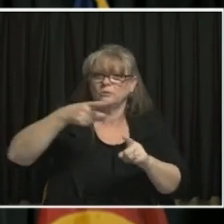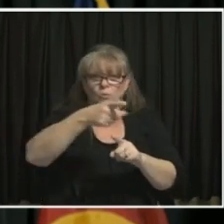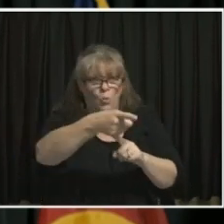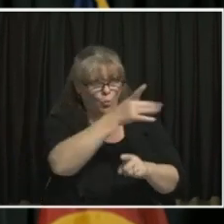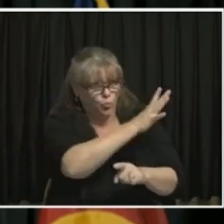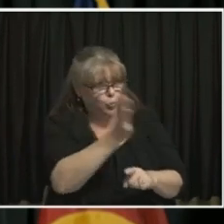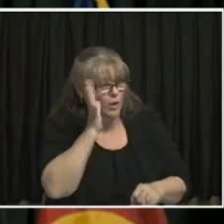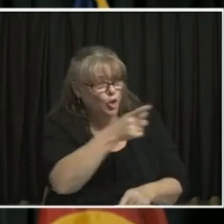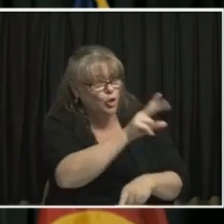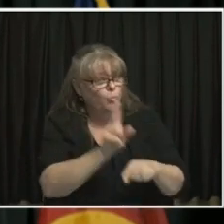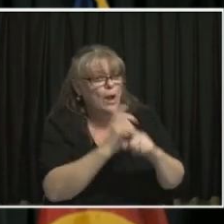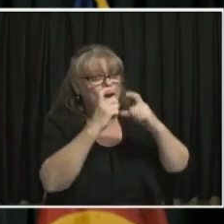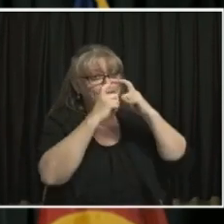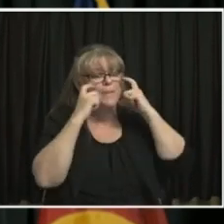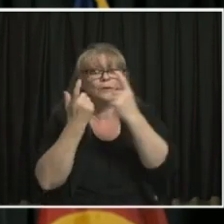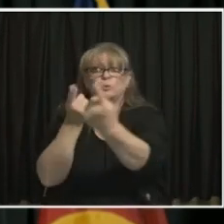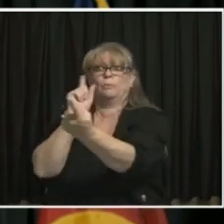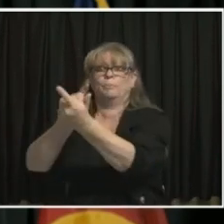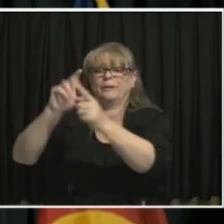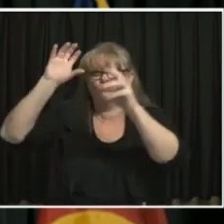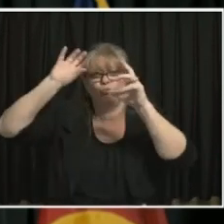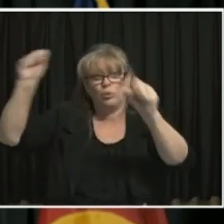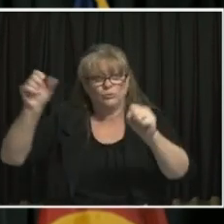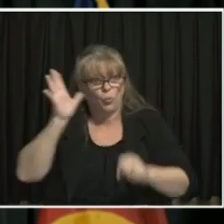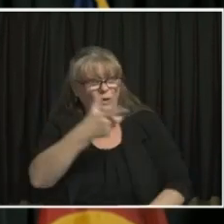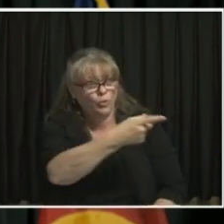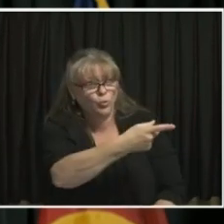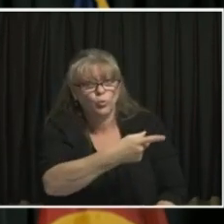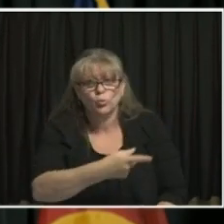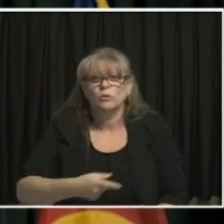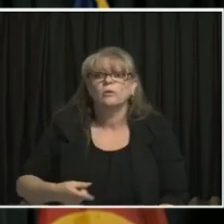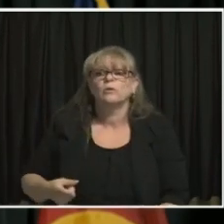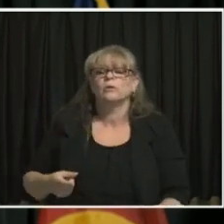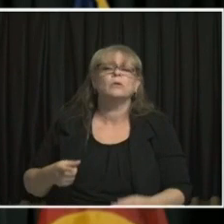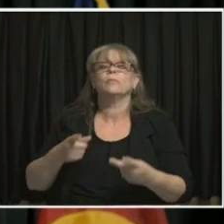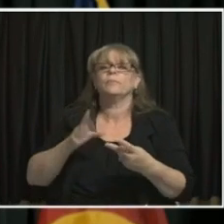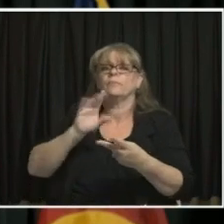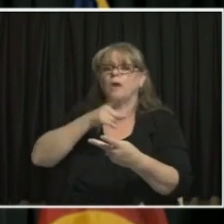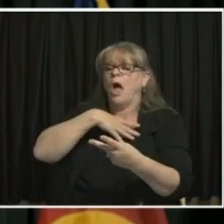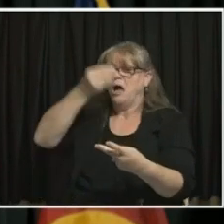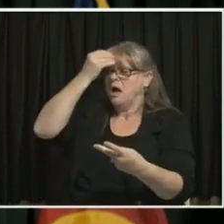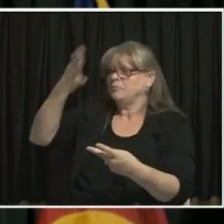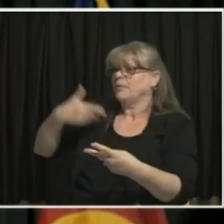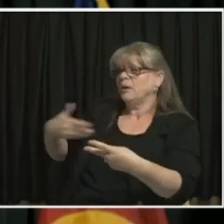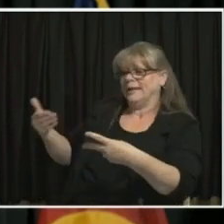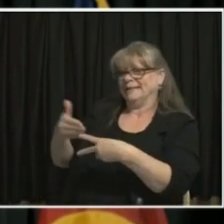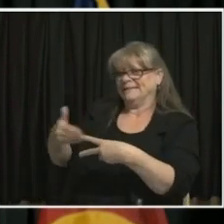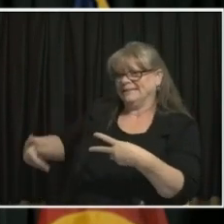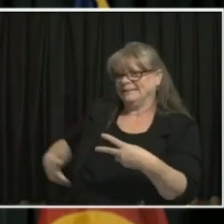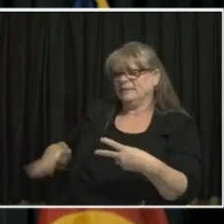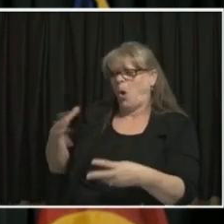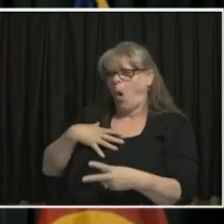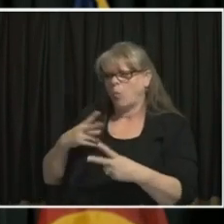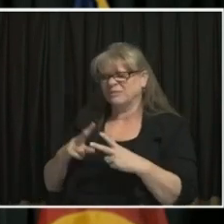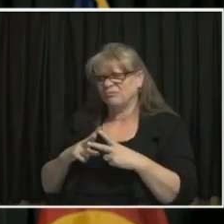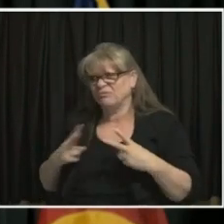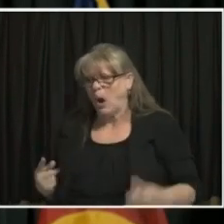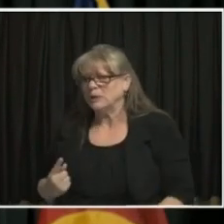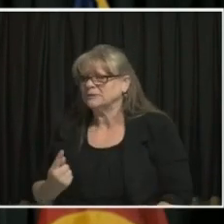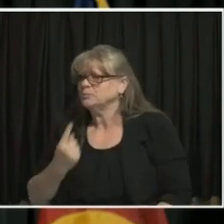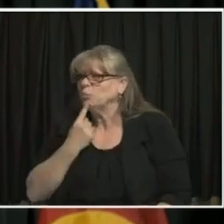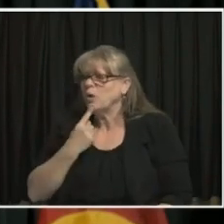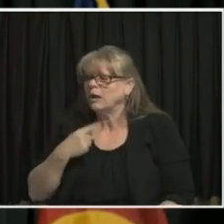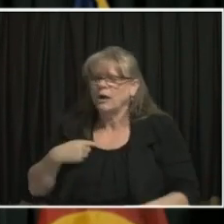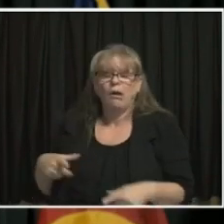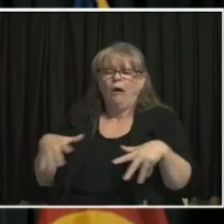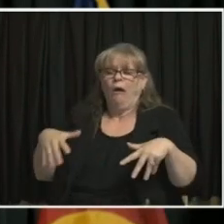was frankly disappointed, like most Coloradans, when I saw that video. I was so disappointed that anybody would be so irresponsible and put